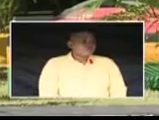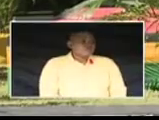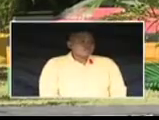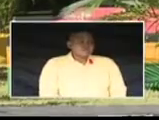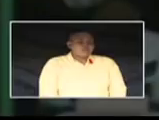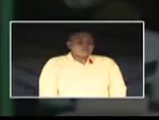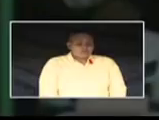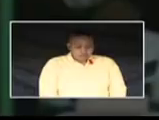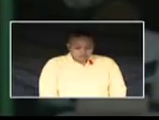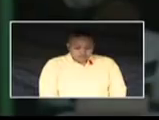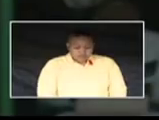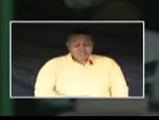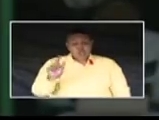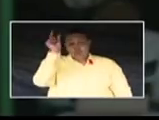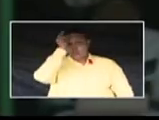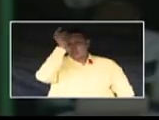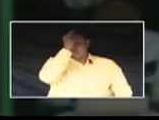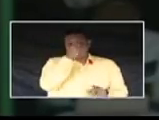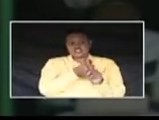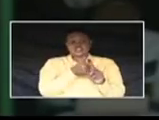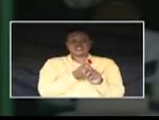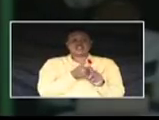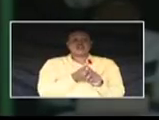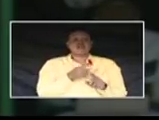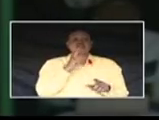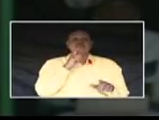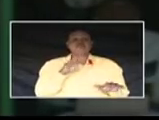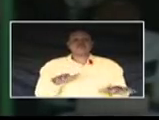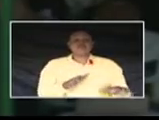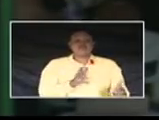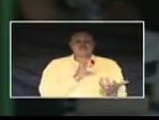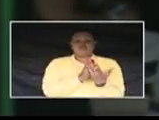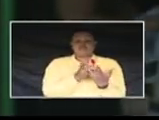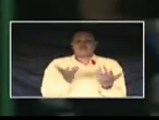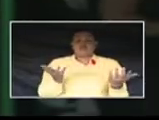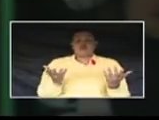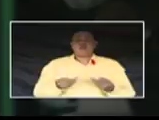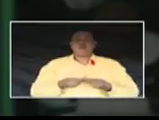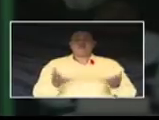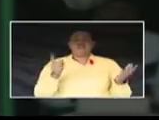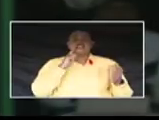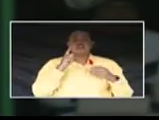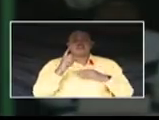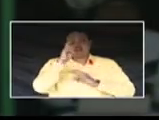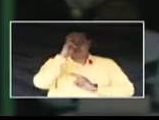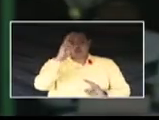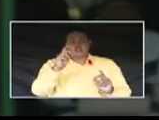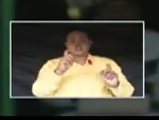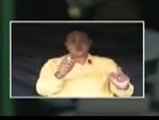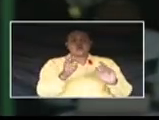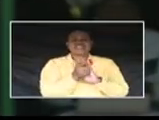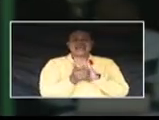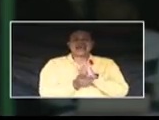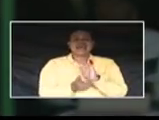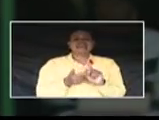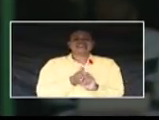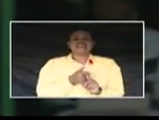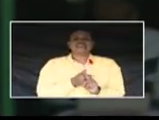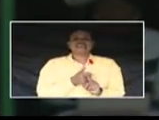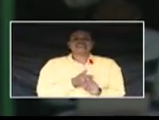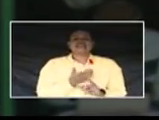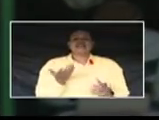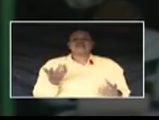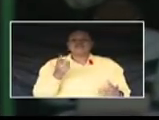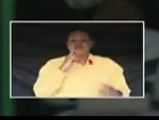His Excellency, the Governor General, acting in accordance with the provisions of the National Honors and Awards Act, has been pleased,